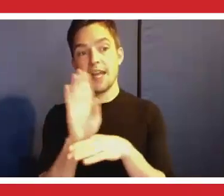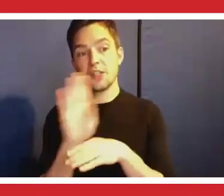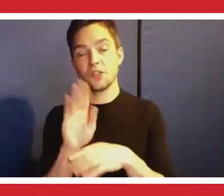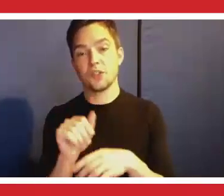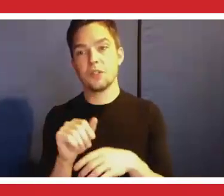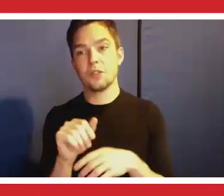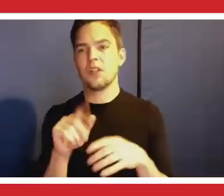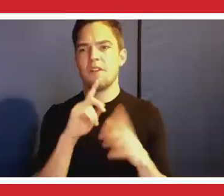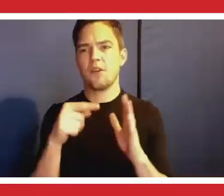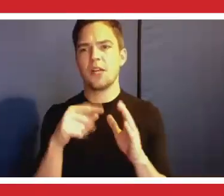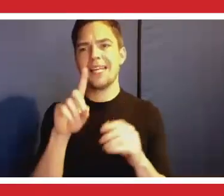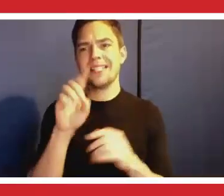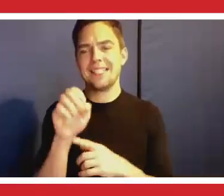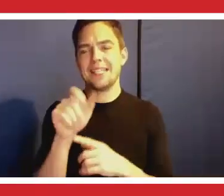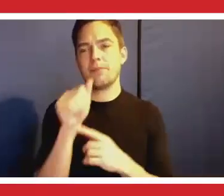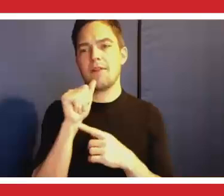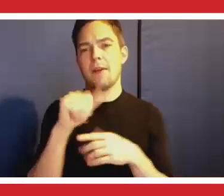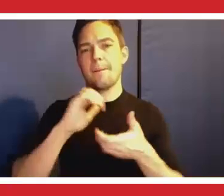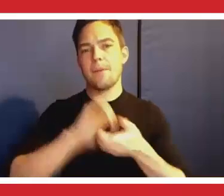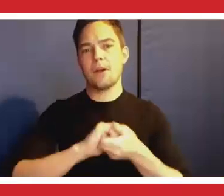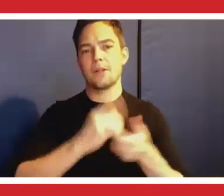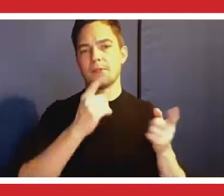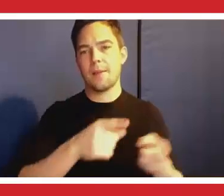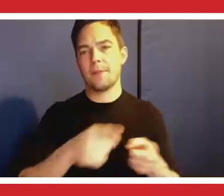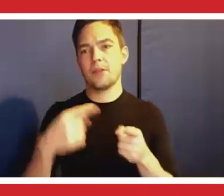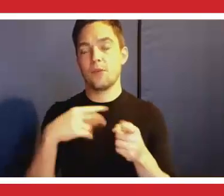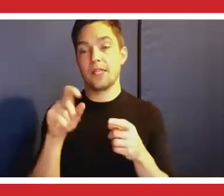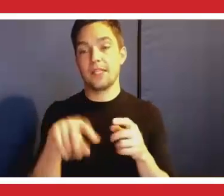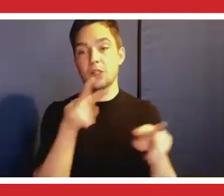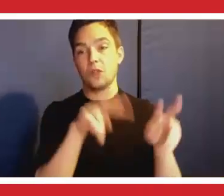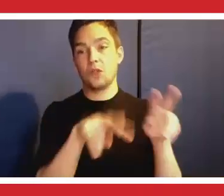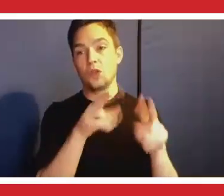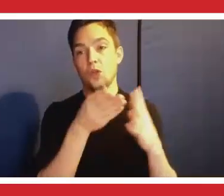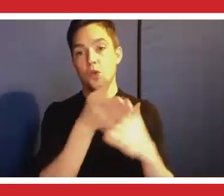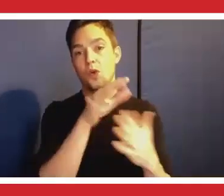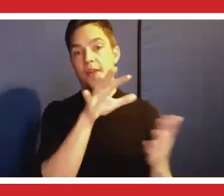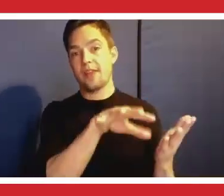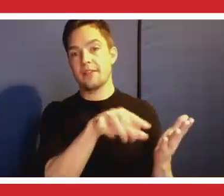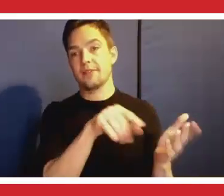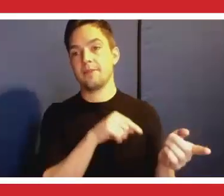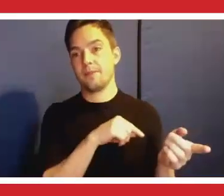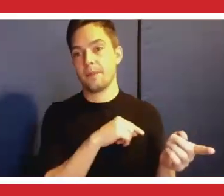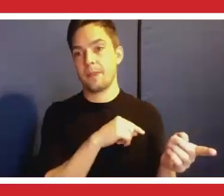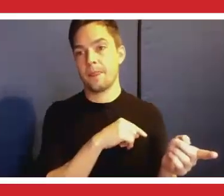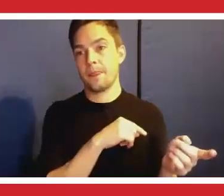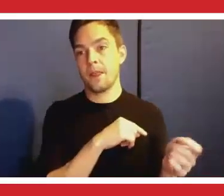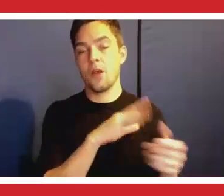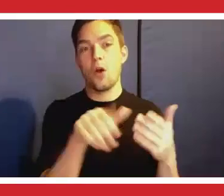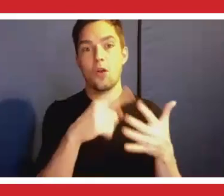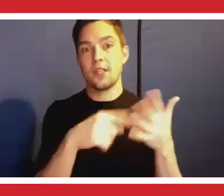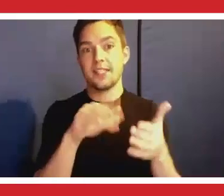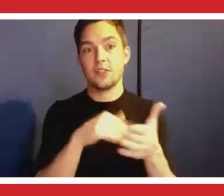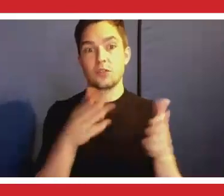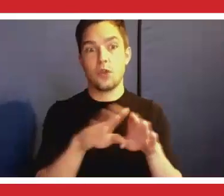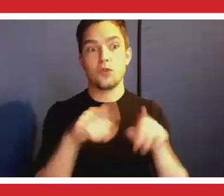deep private-public partnership that has really happened. So we need to look at that through that. These centers were all closed during COVID. So what do? Then